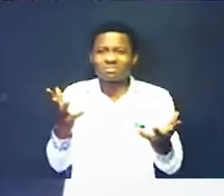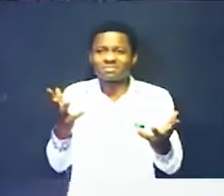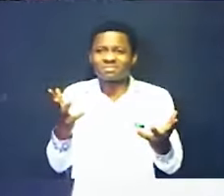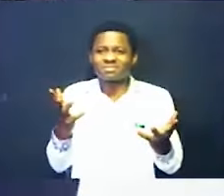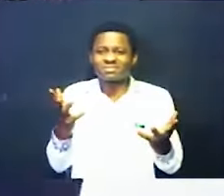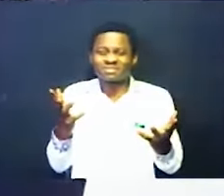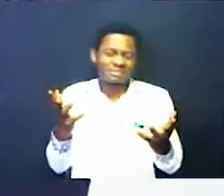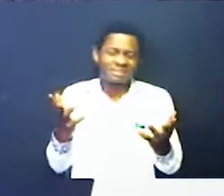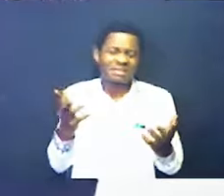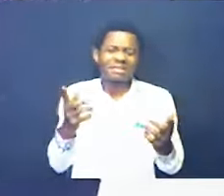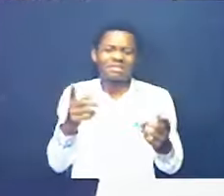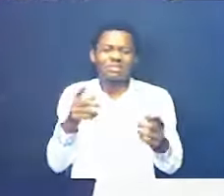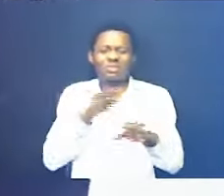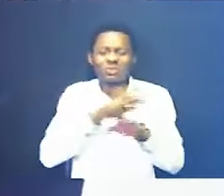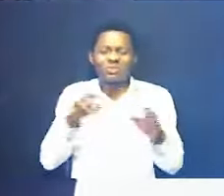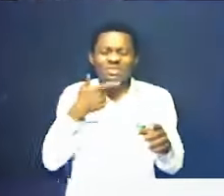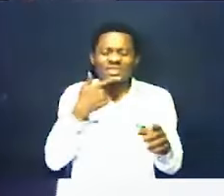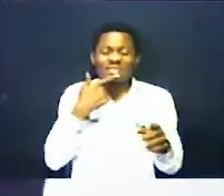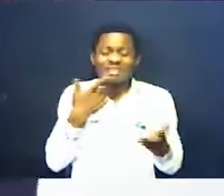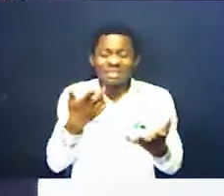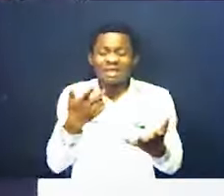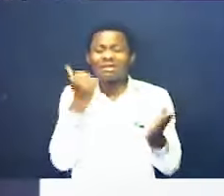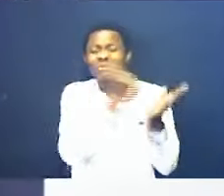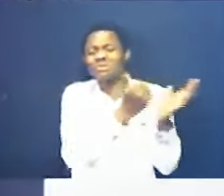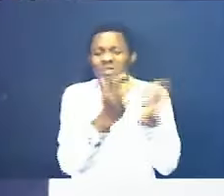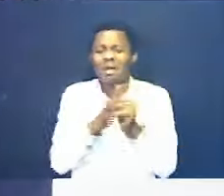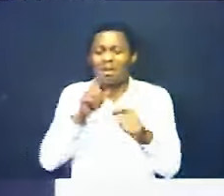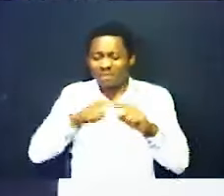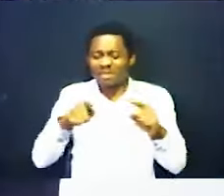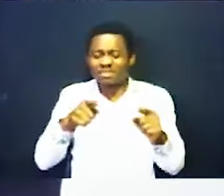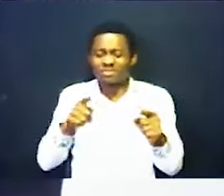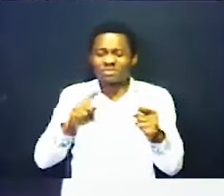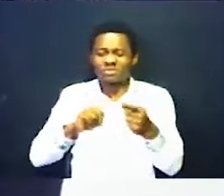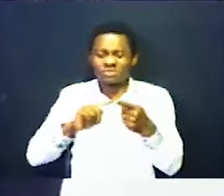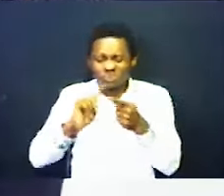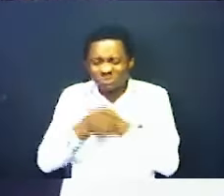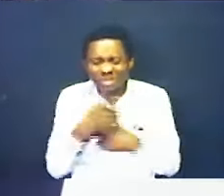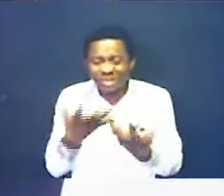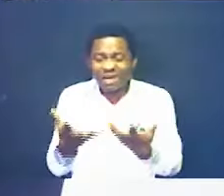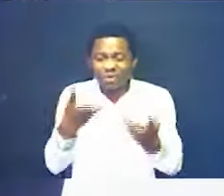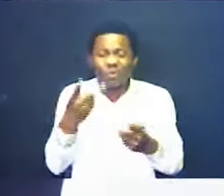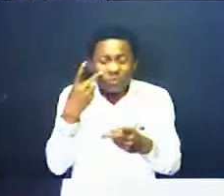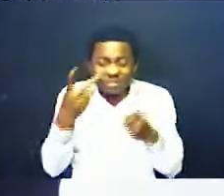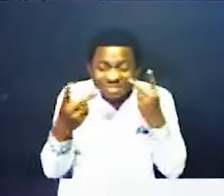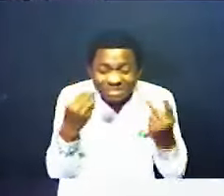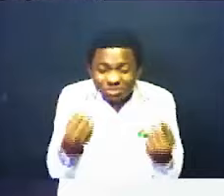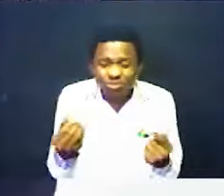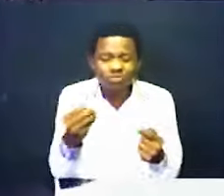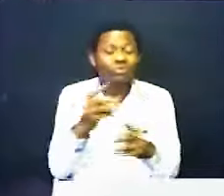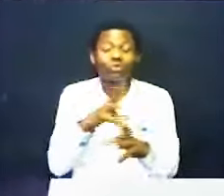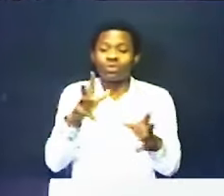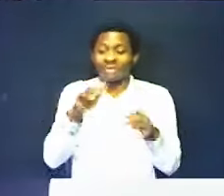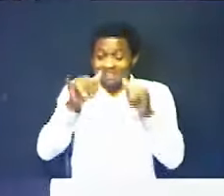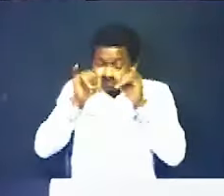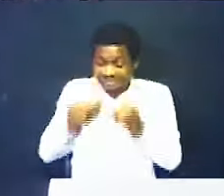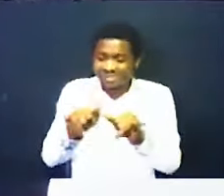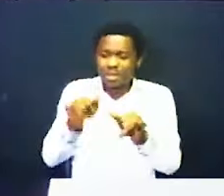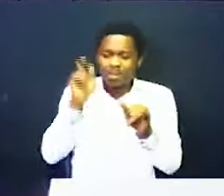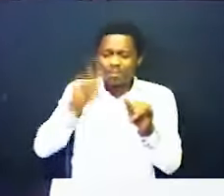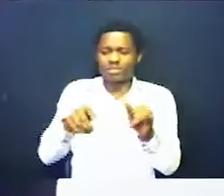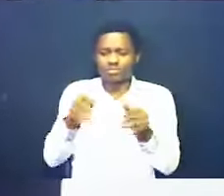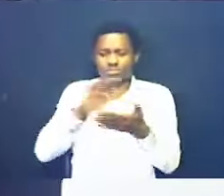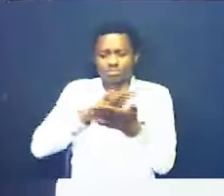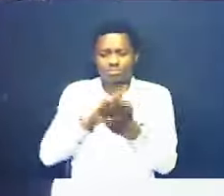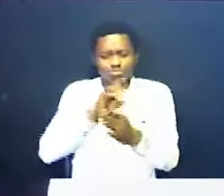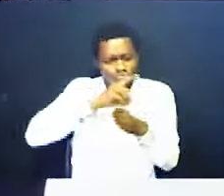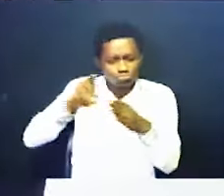from the cross. Remain crucified with your eyes open. Se wabo asenwe ma wani hu